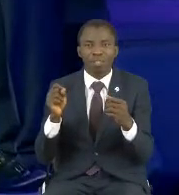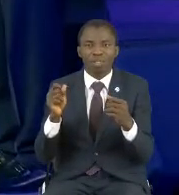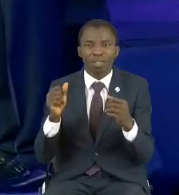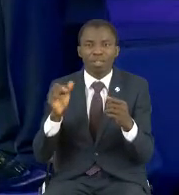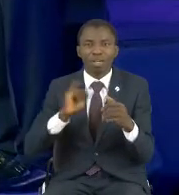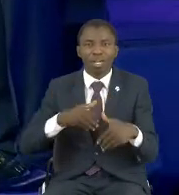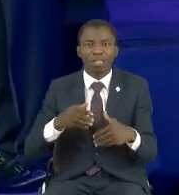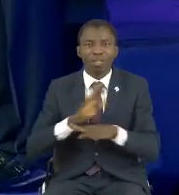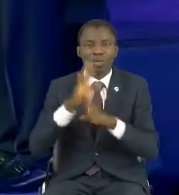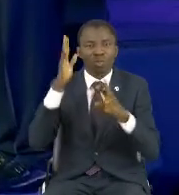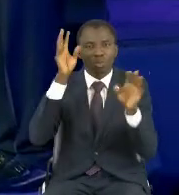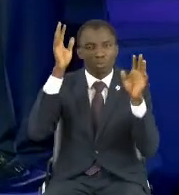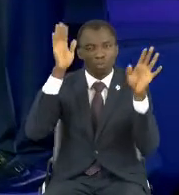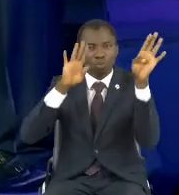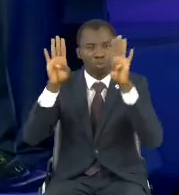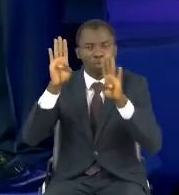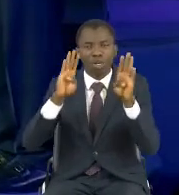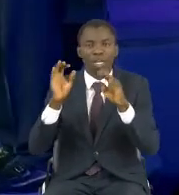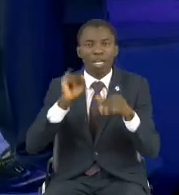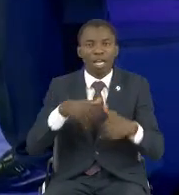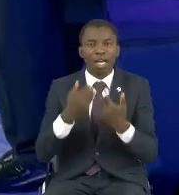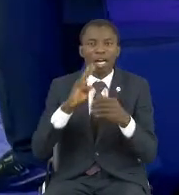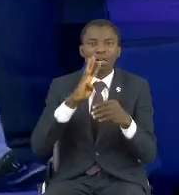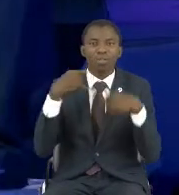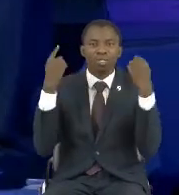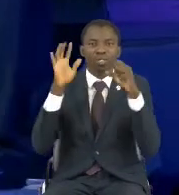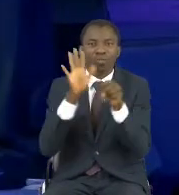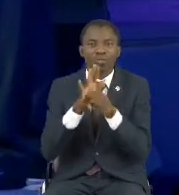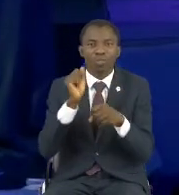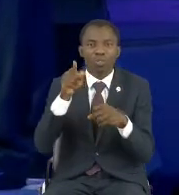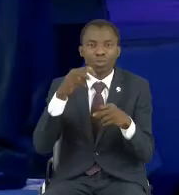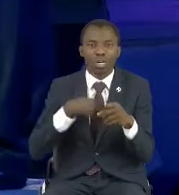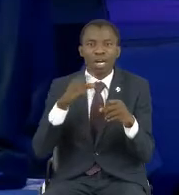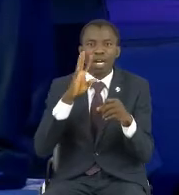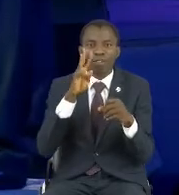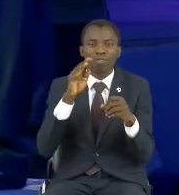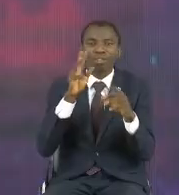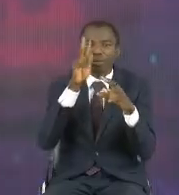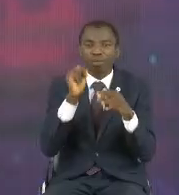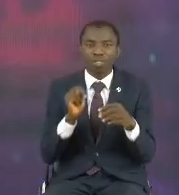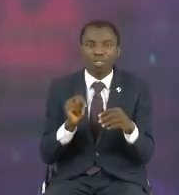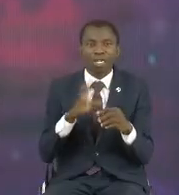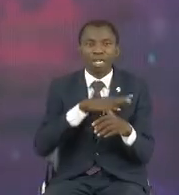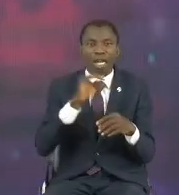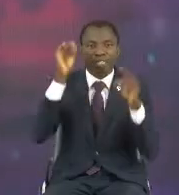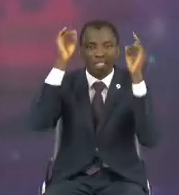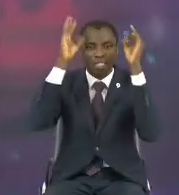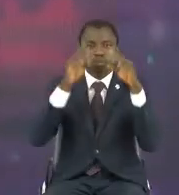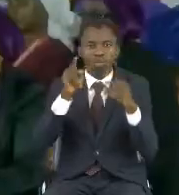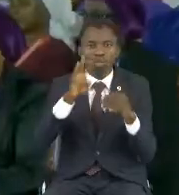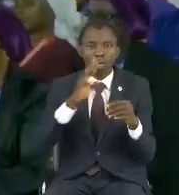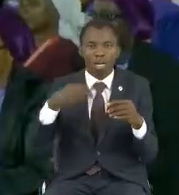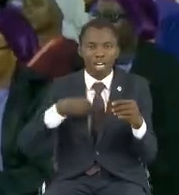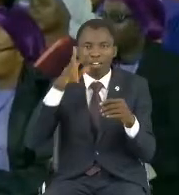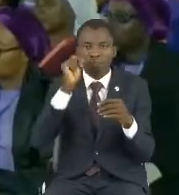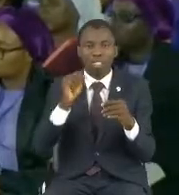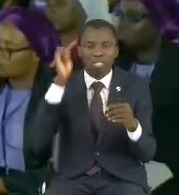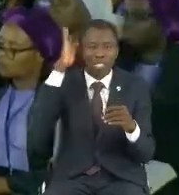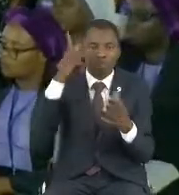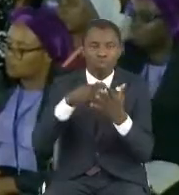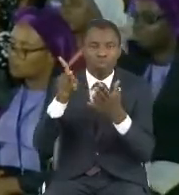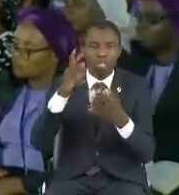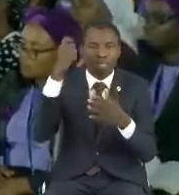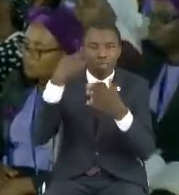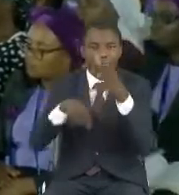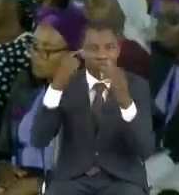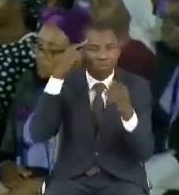been, how sinful you have been. He knew that, and he still paid the price for you. For ye